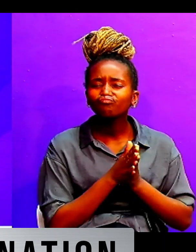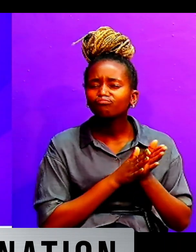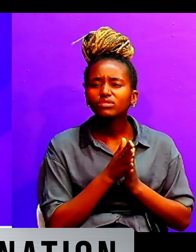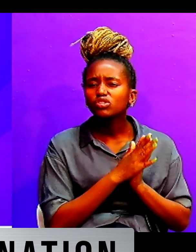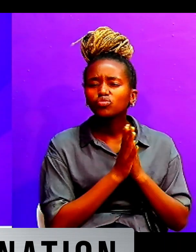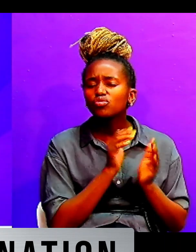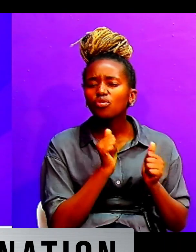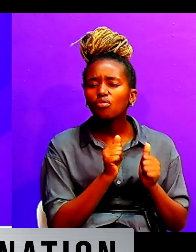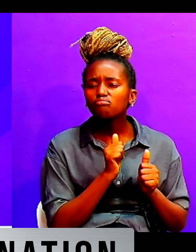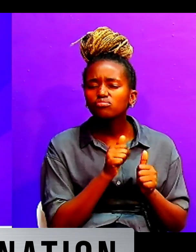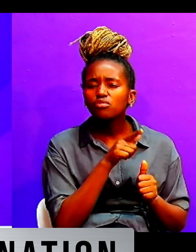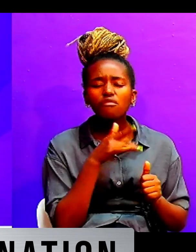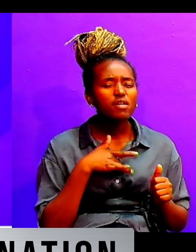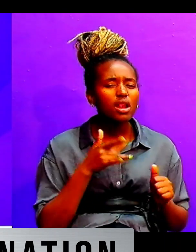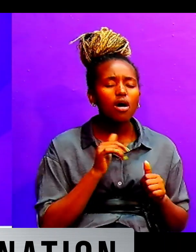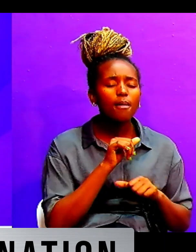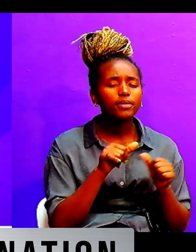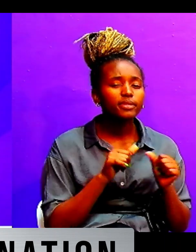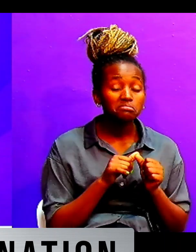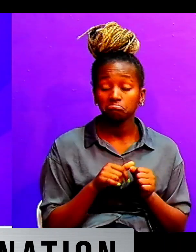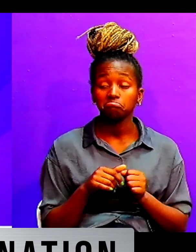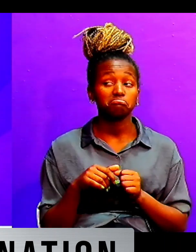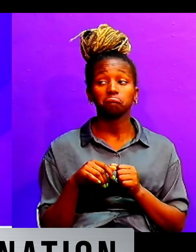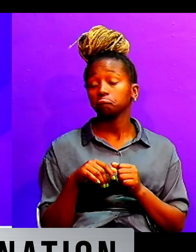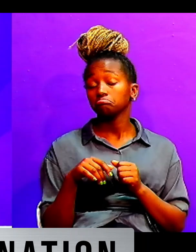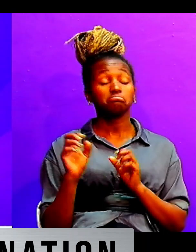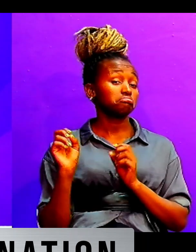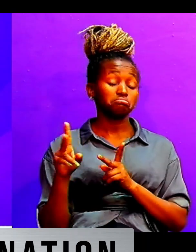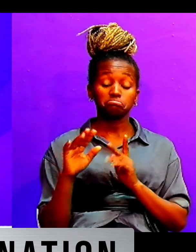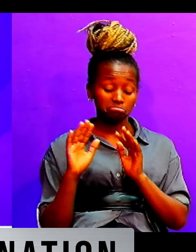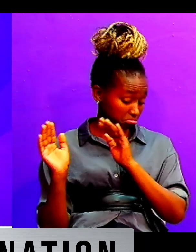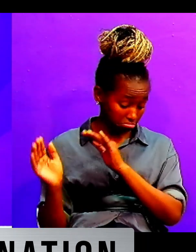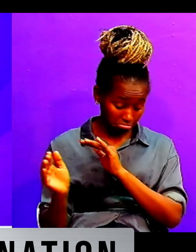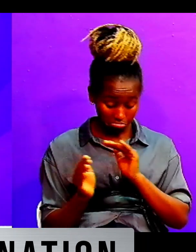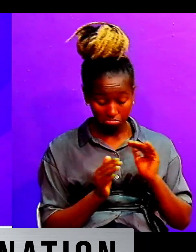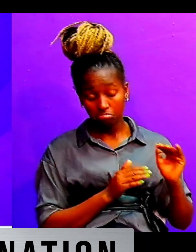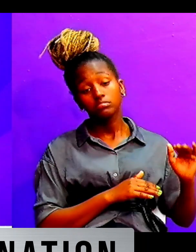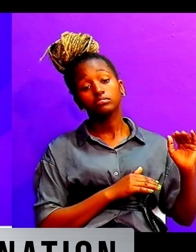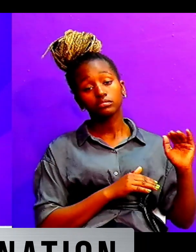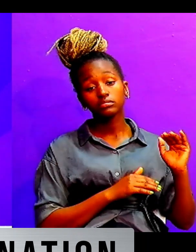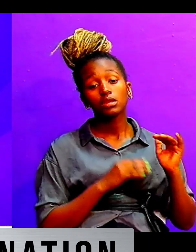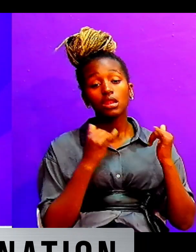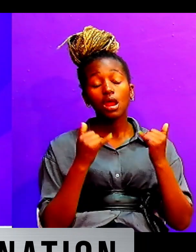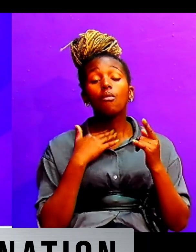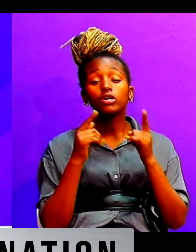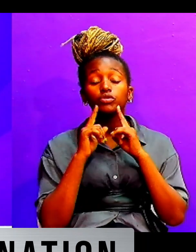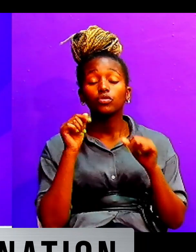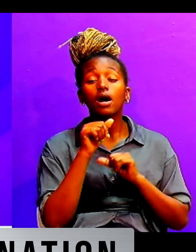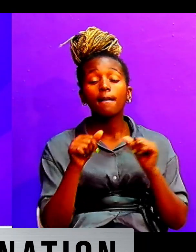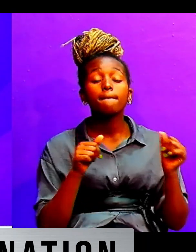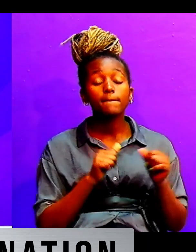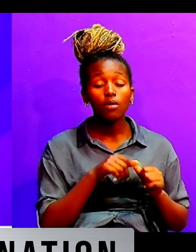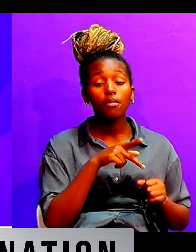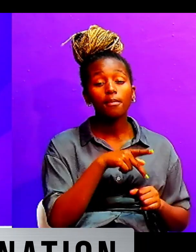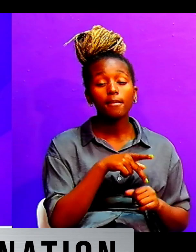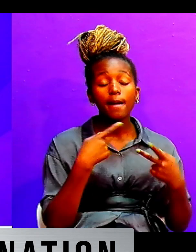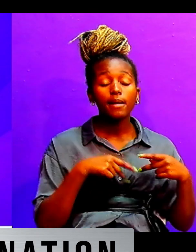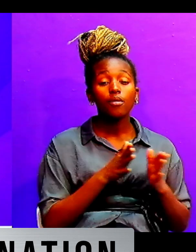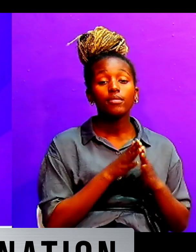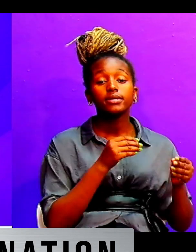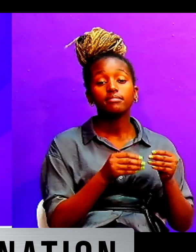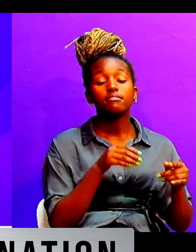today. Anyway, let us come back to issues of PWDs in the country. Are we on the right